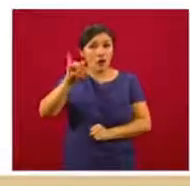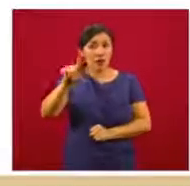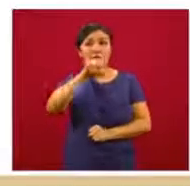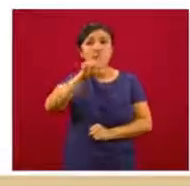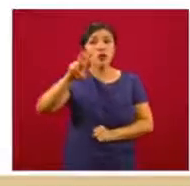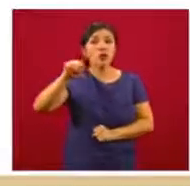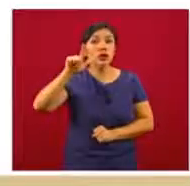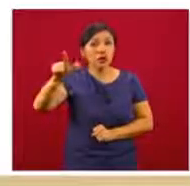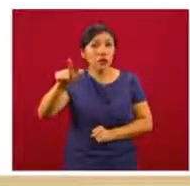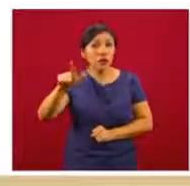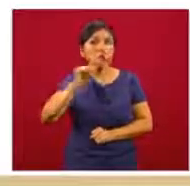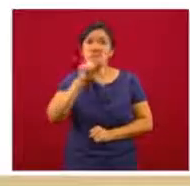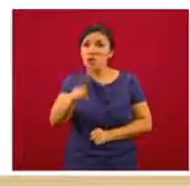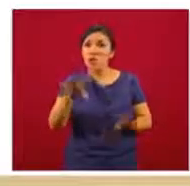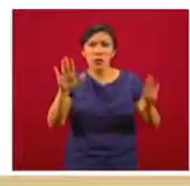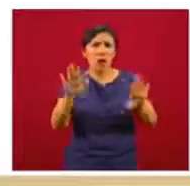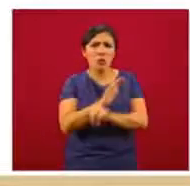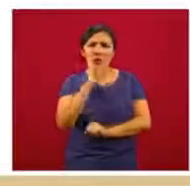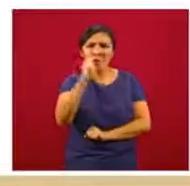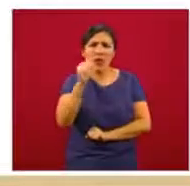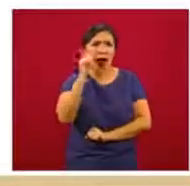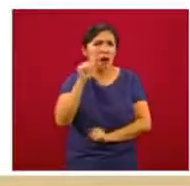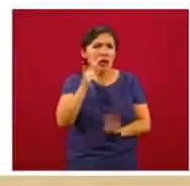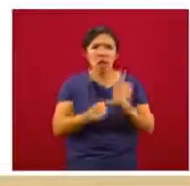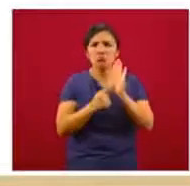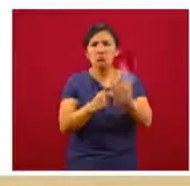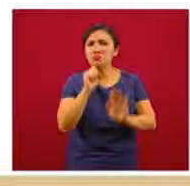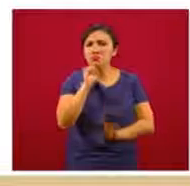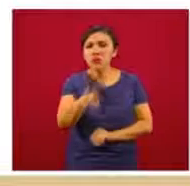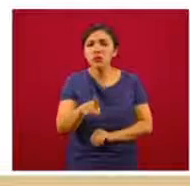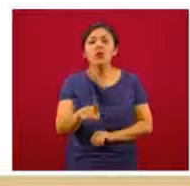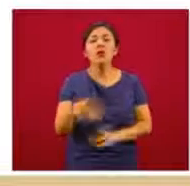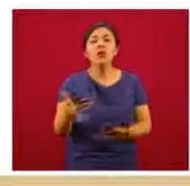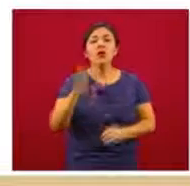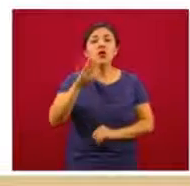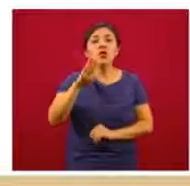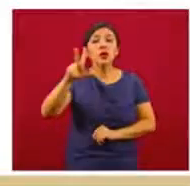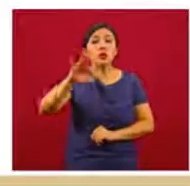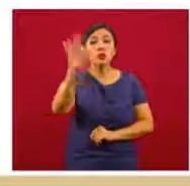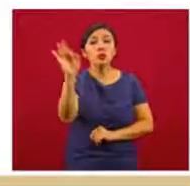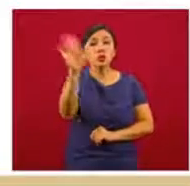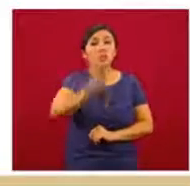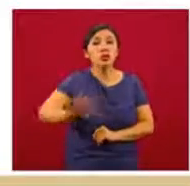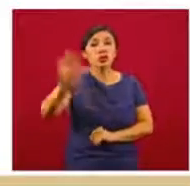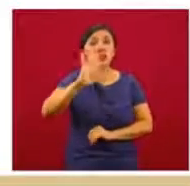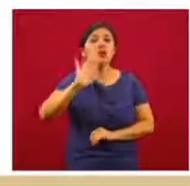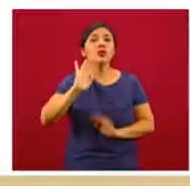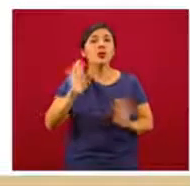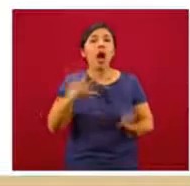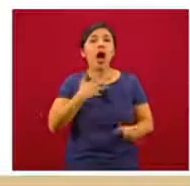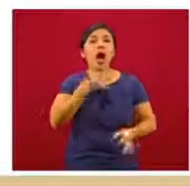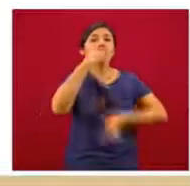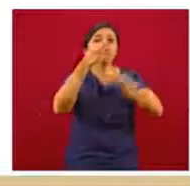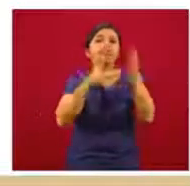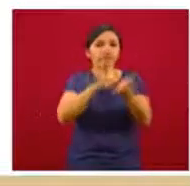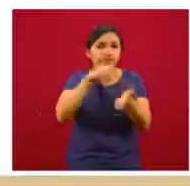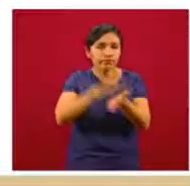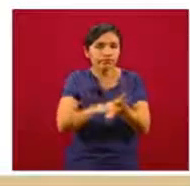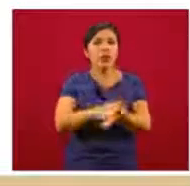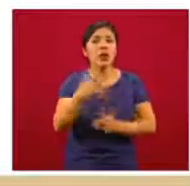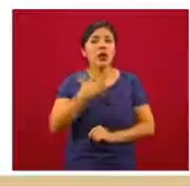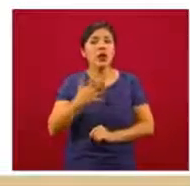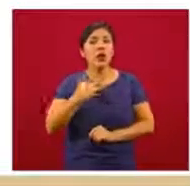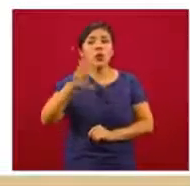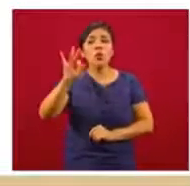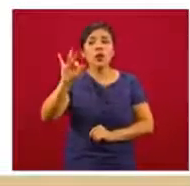87,512. Our COVID hospitals are 787 with no variation from yesterday, and 98% have